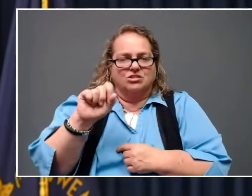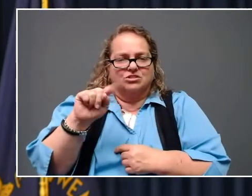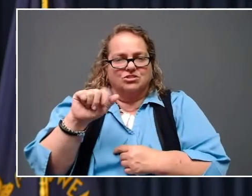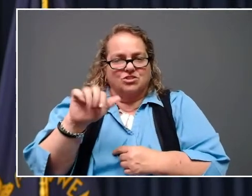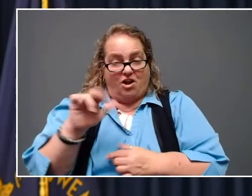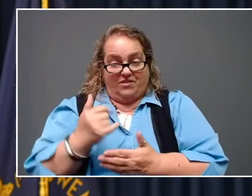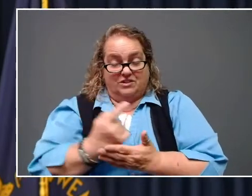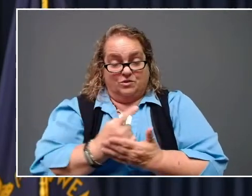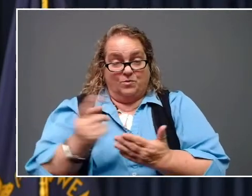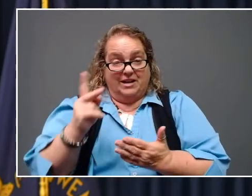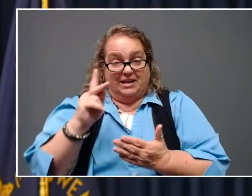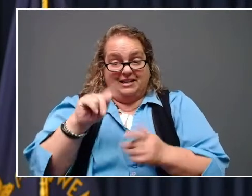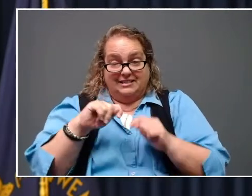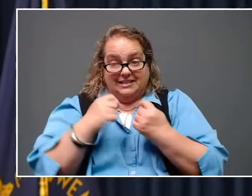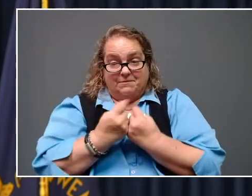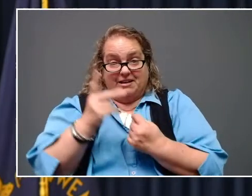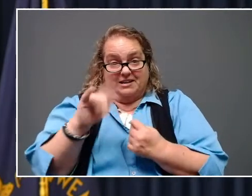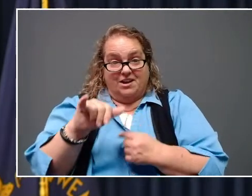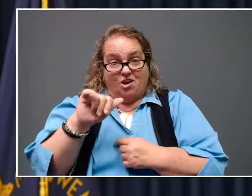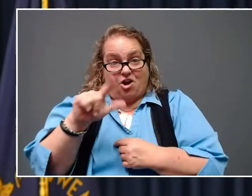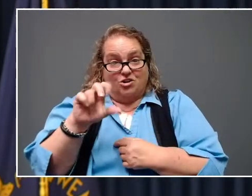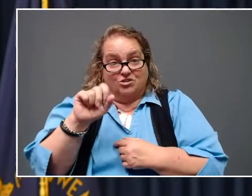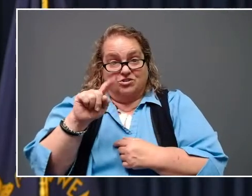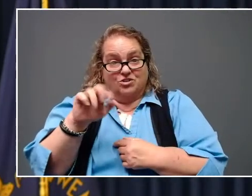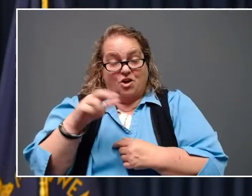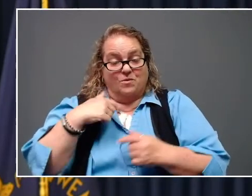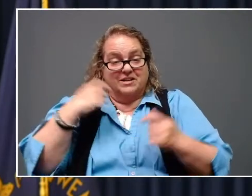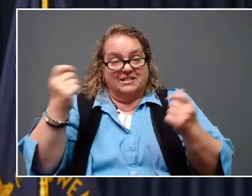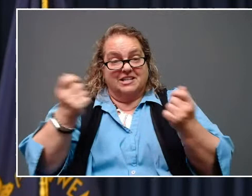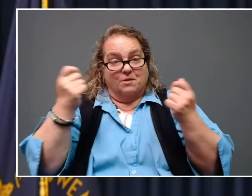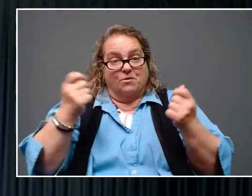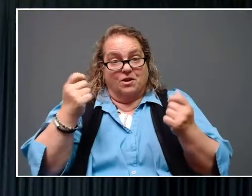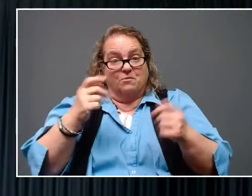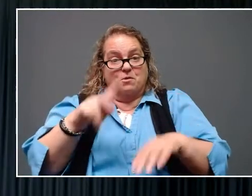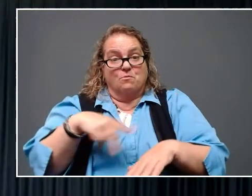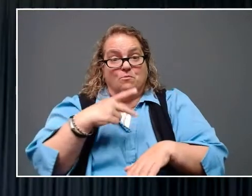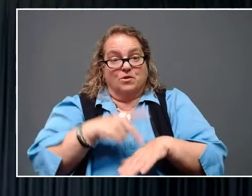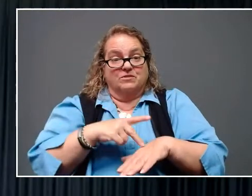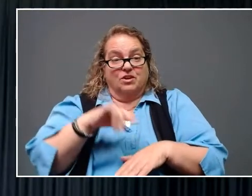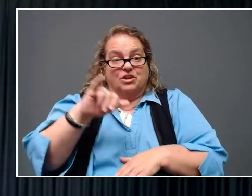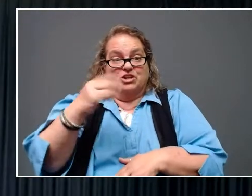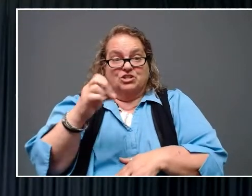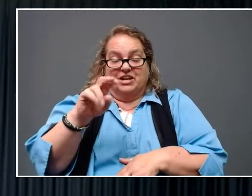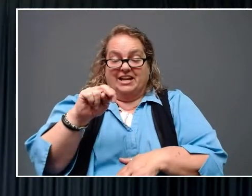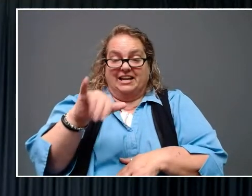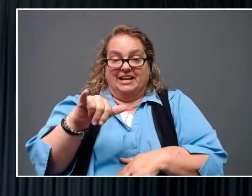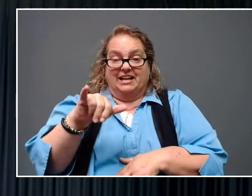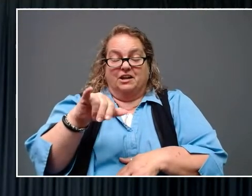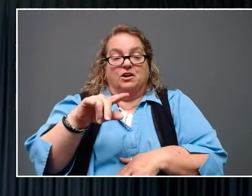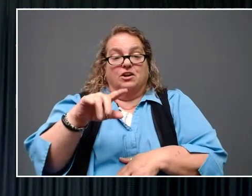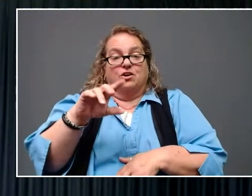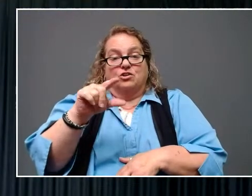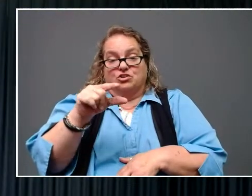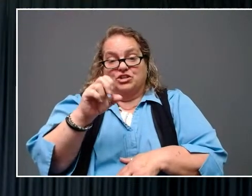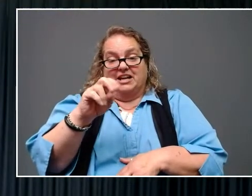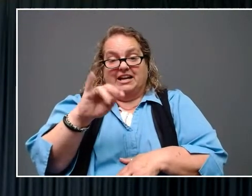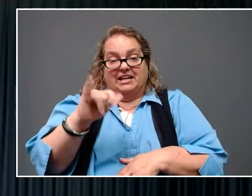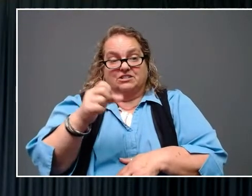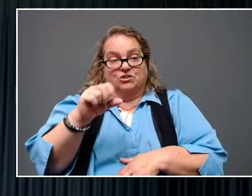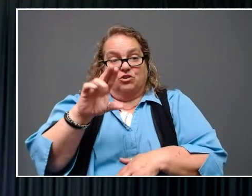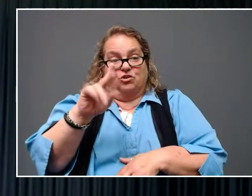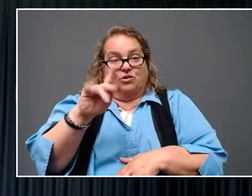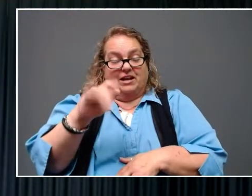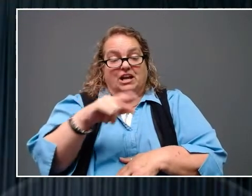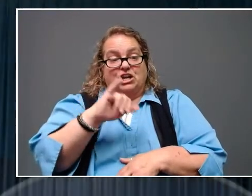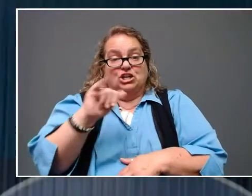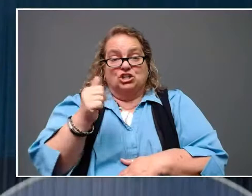All-Stars, we're celebrating the principal of Jennings Creek Elementary School. Principal Jamie Woosley has worked tirelessly to